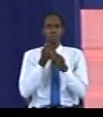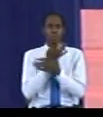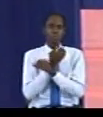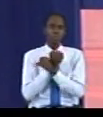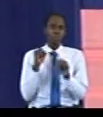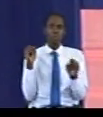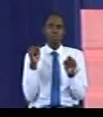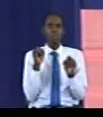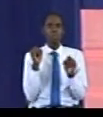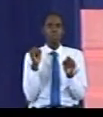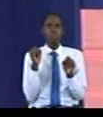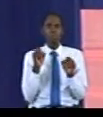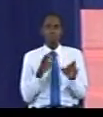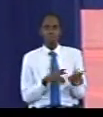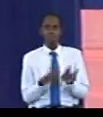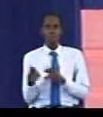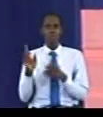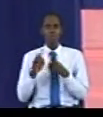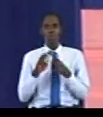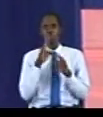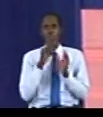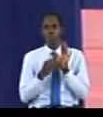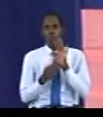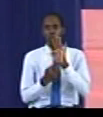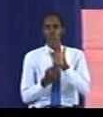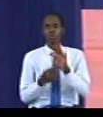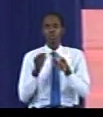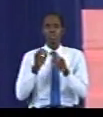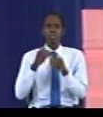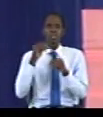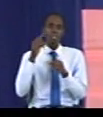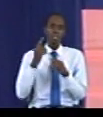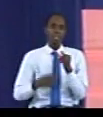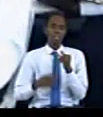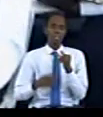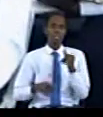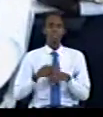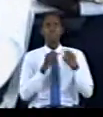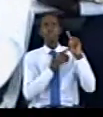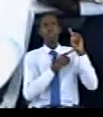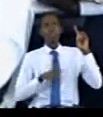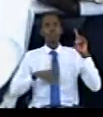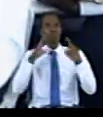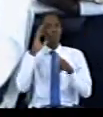salvation, ready to be revealed in the last time. The Lord will keep you.